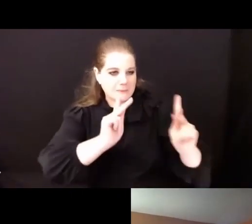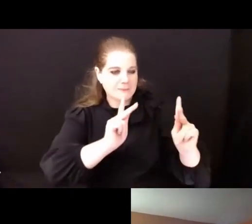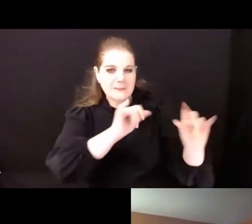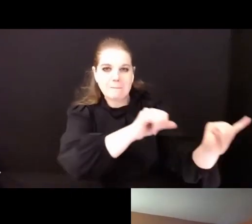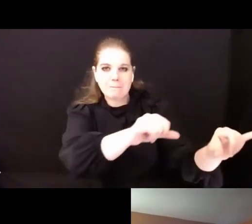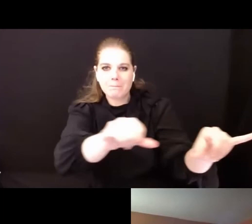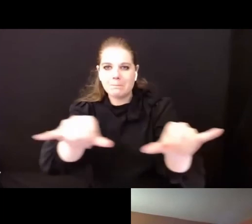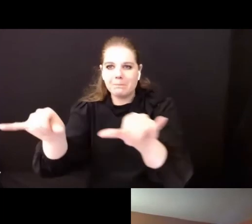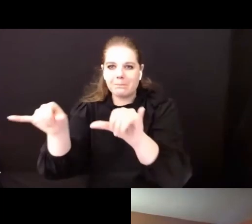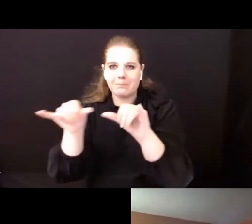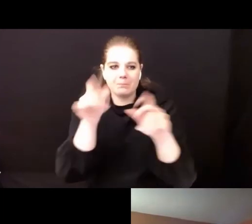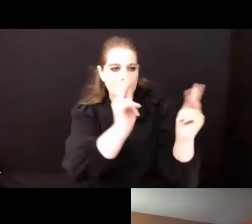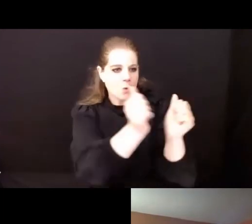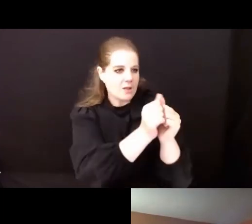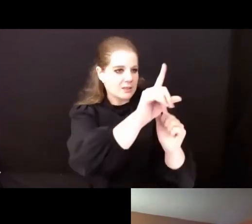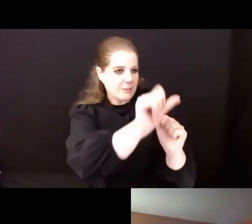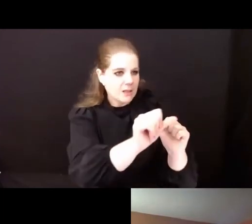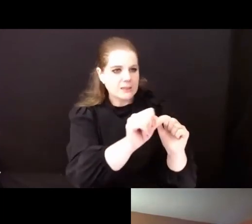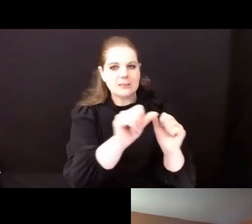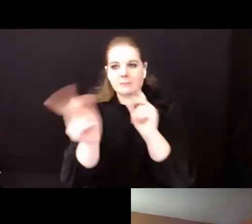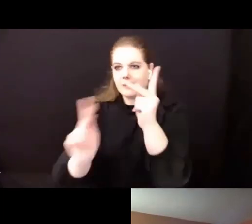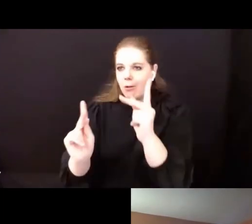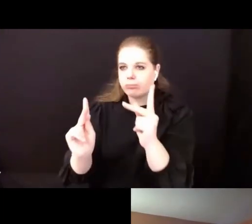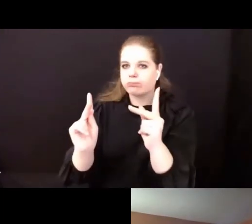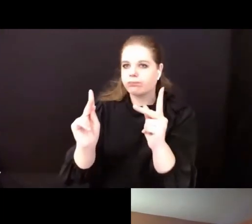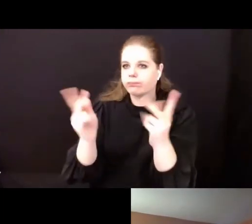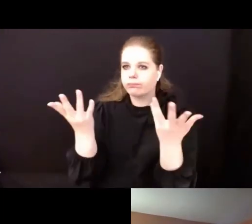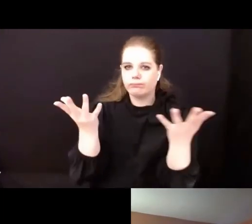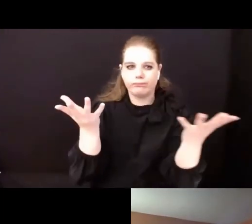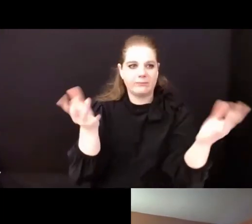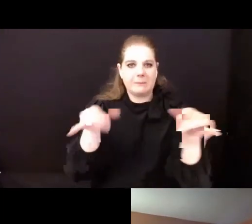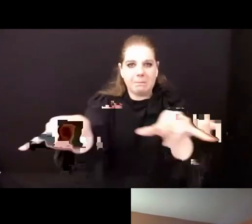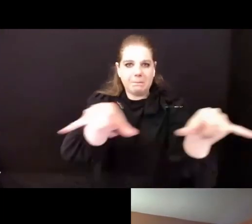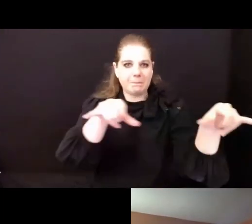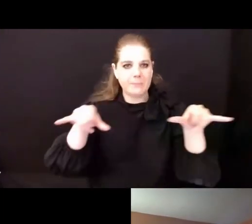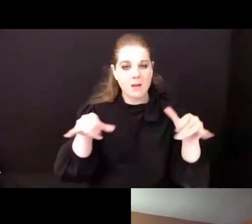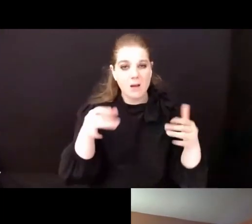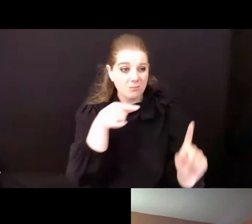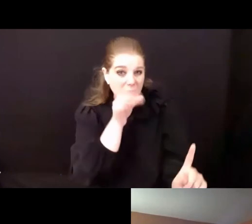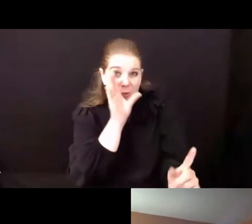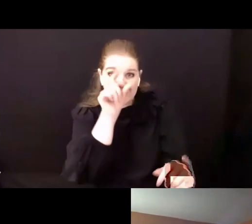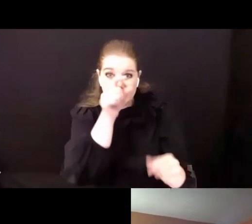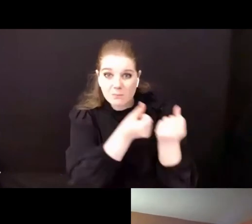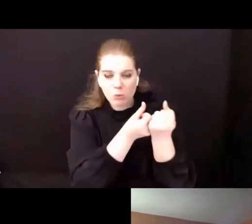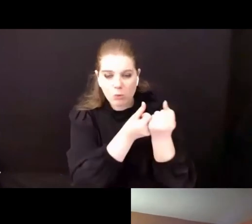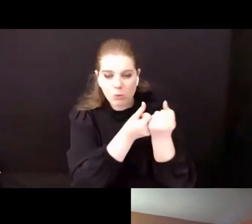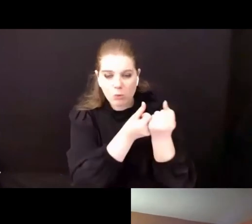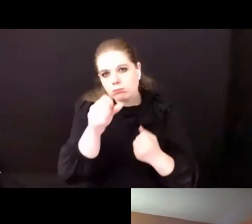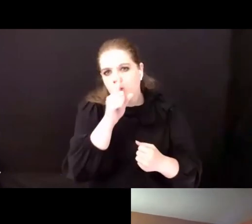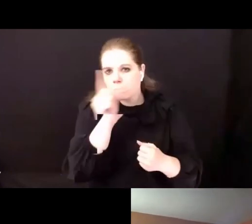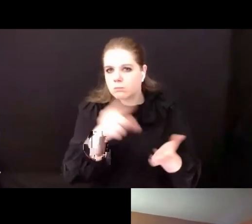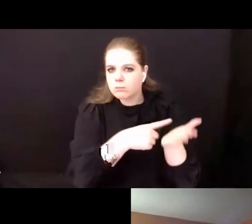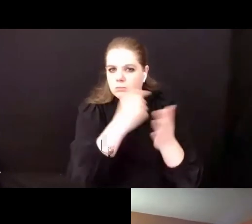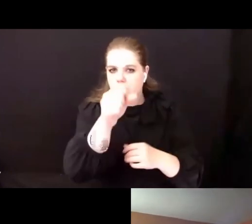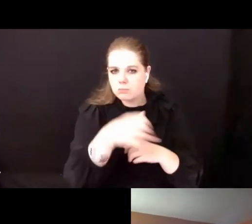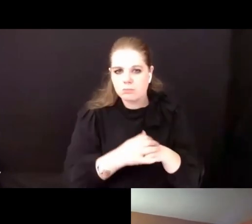they going to need some support? Yes, in some cases, but treat them